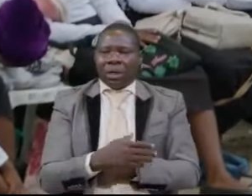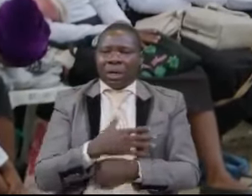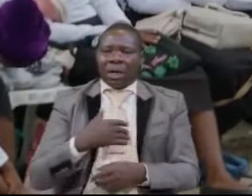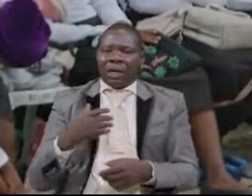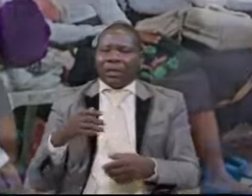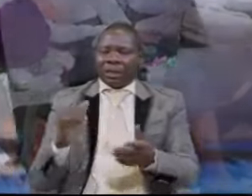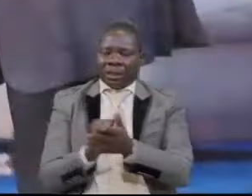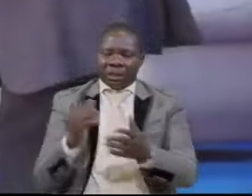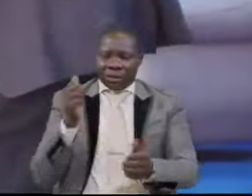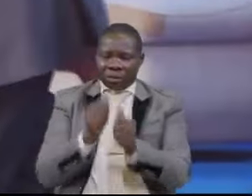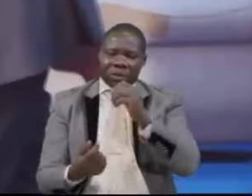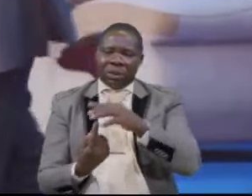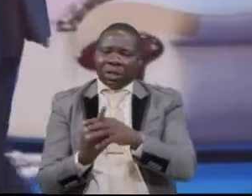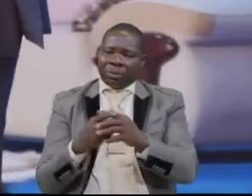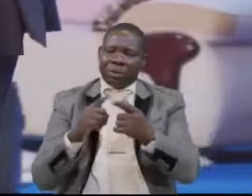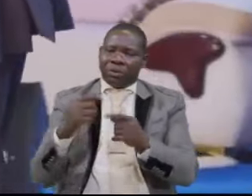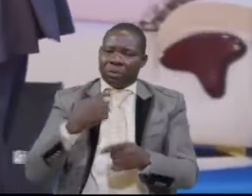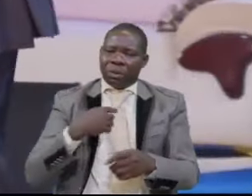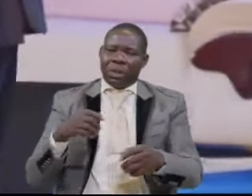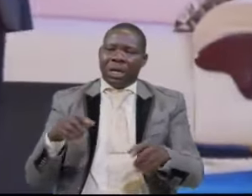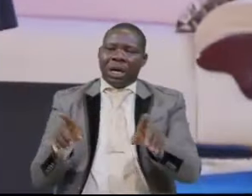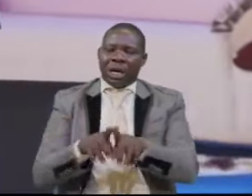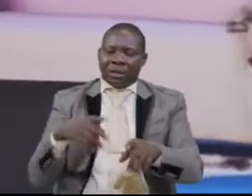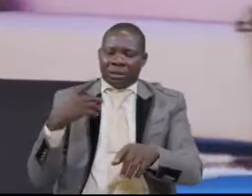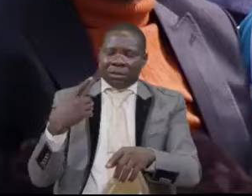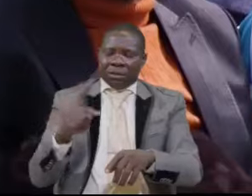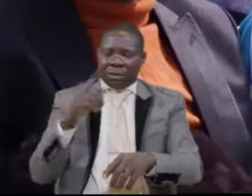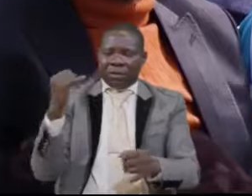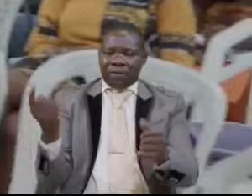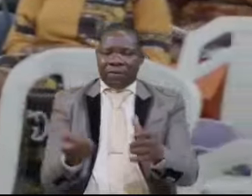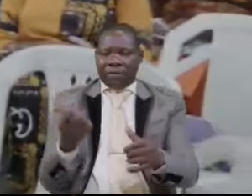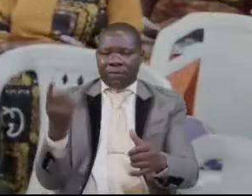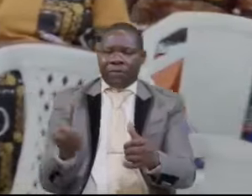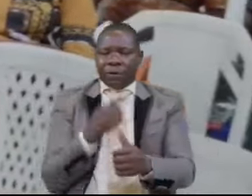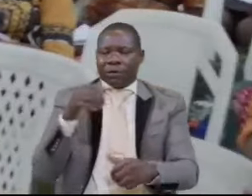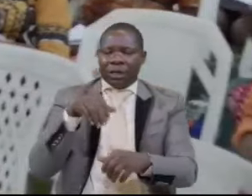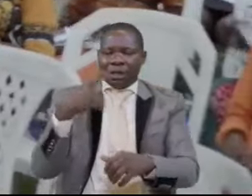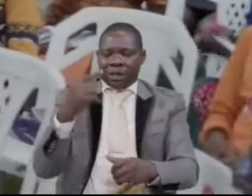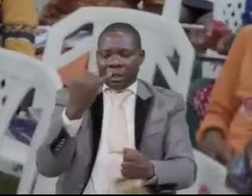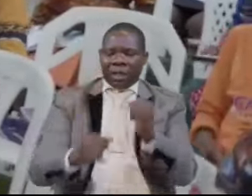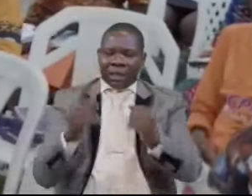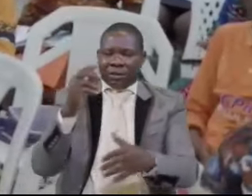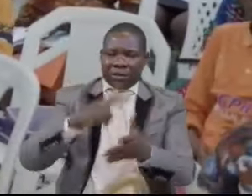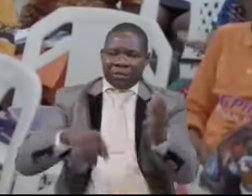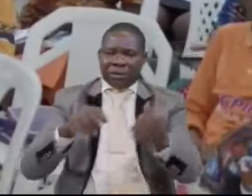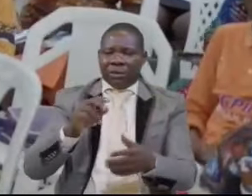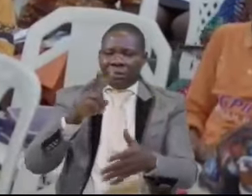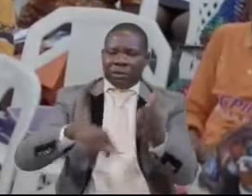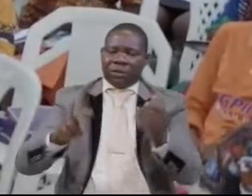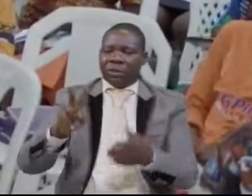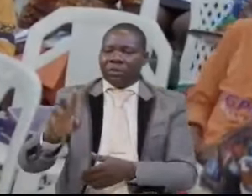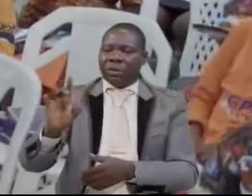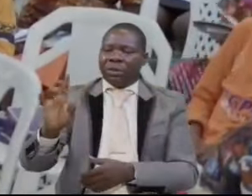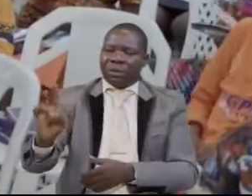at the first. I want you to look at the last verse there in verse 27. In verse 27, it says, and